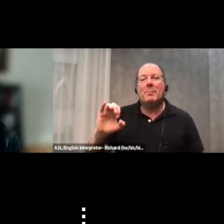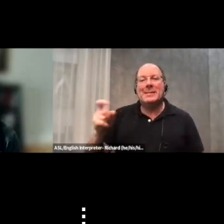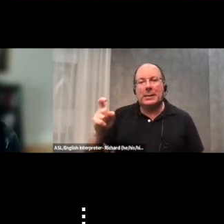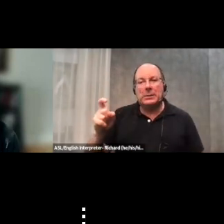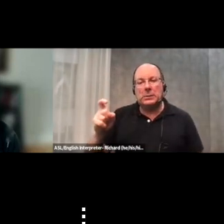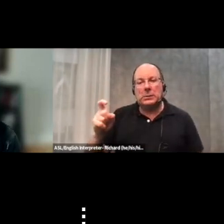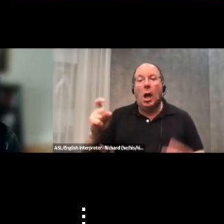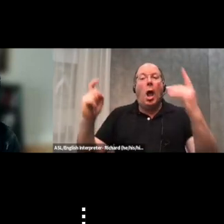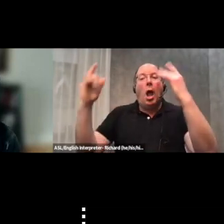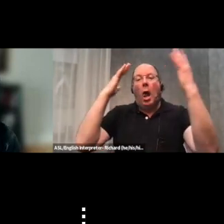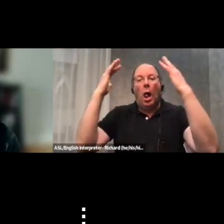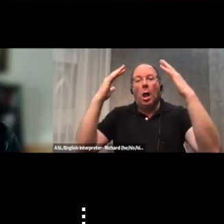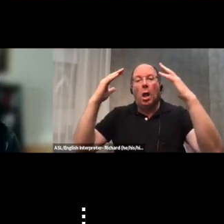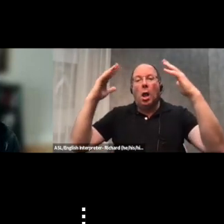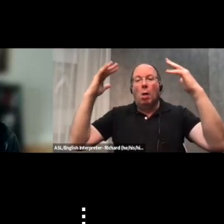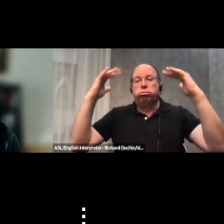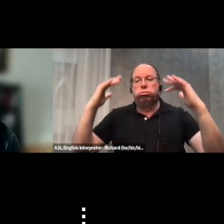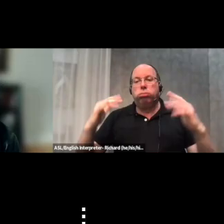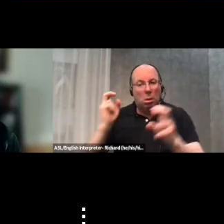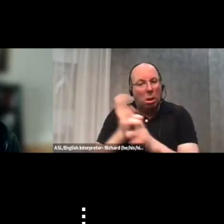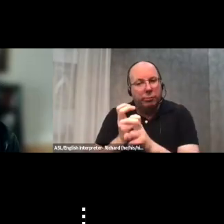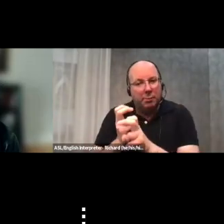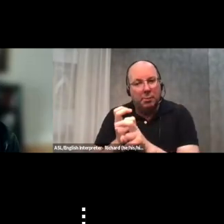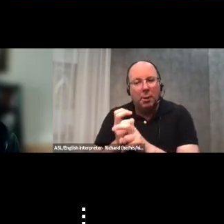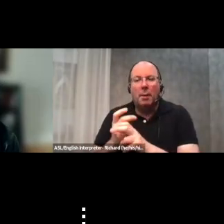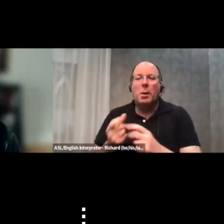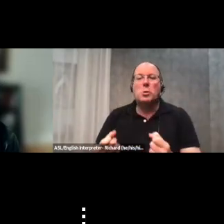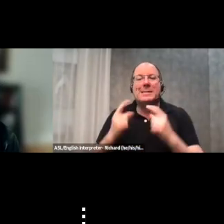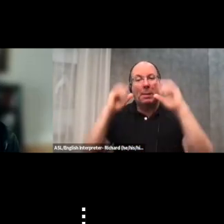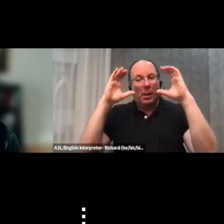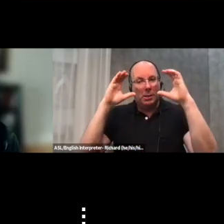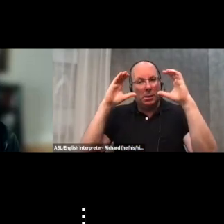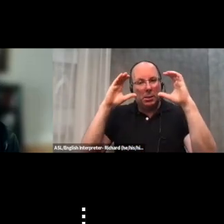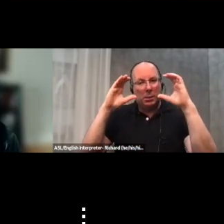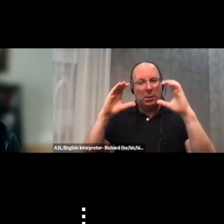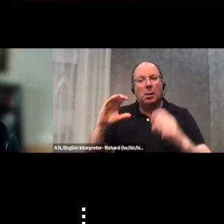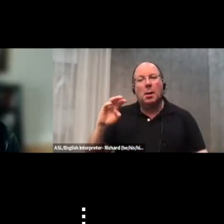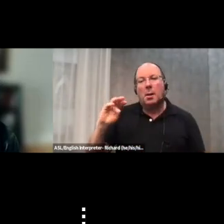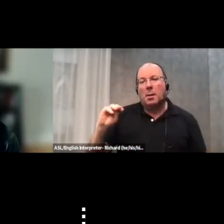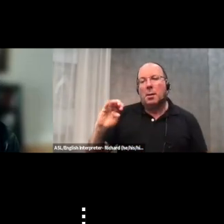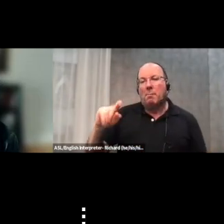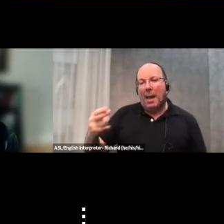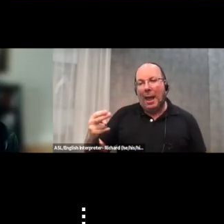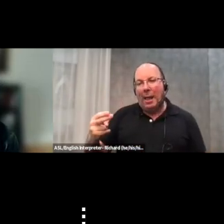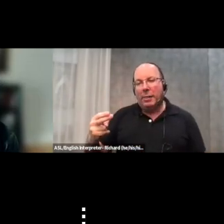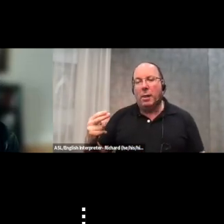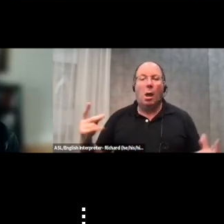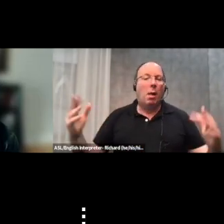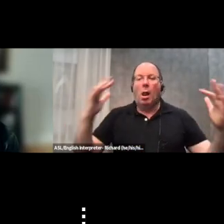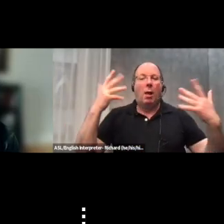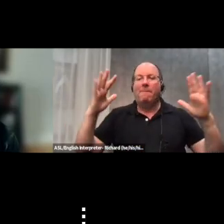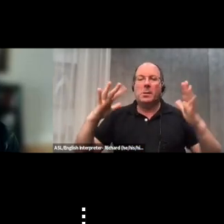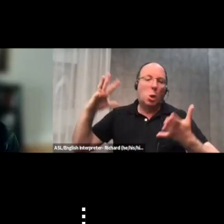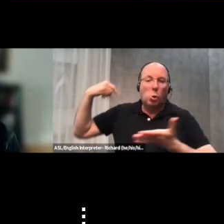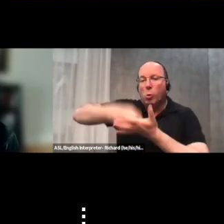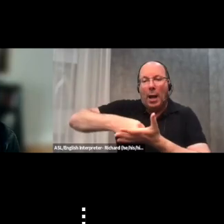difficult for people who, use stimulants, and especially if you're using meth, right? The come down, the crash can be really difficult. So